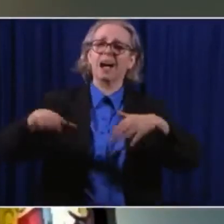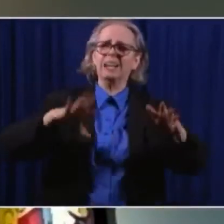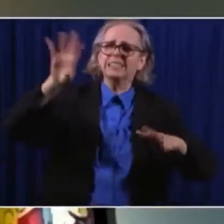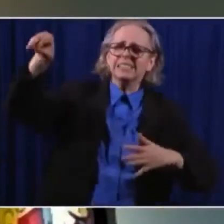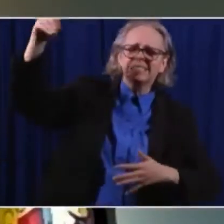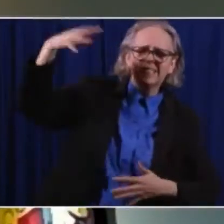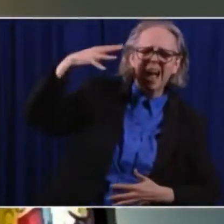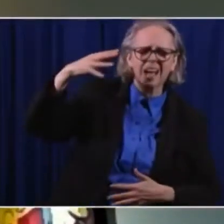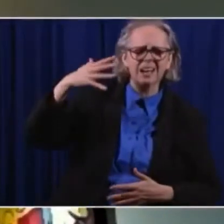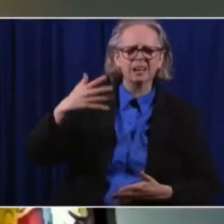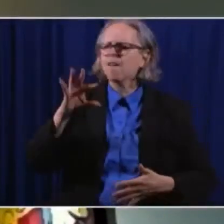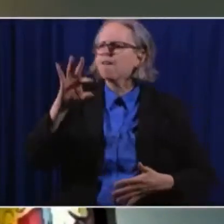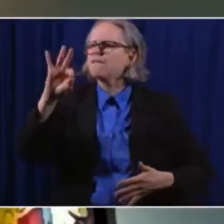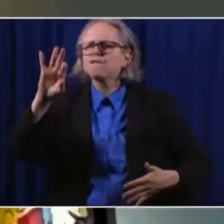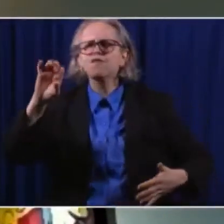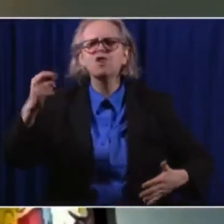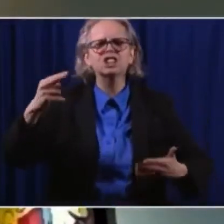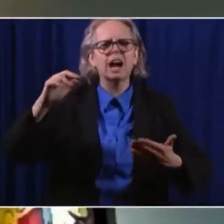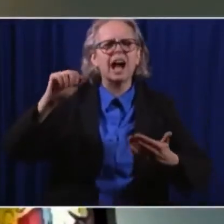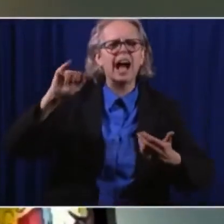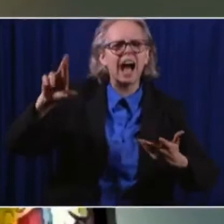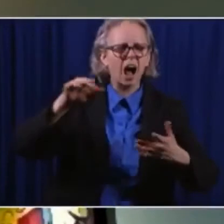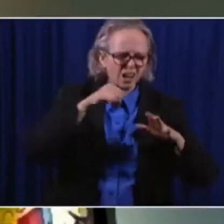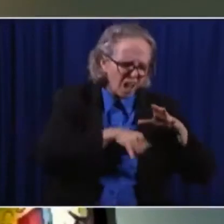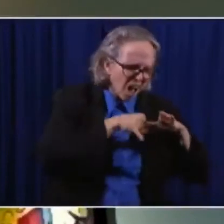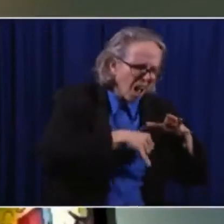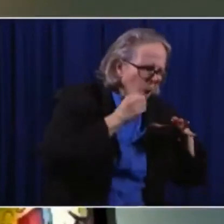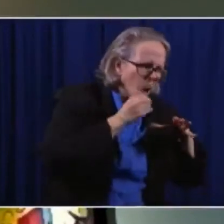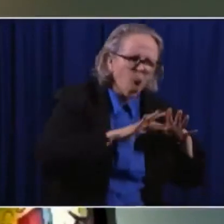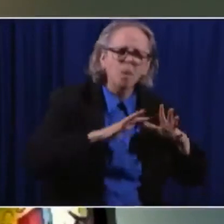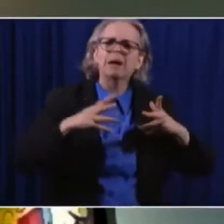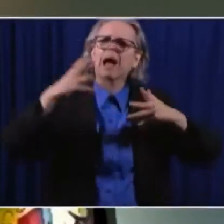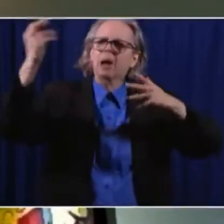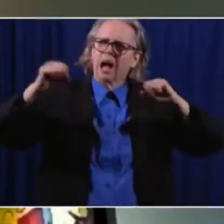colder months in Ohio, especially the sunlight sometimes,